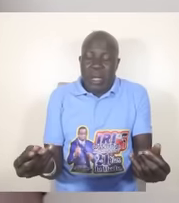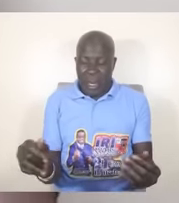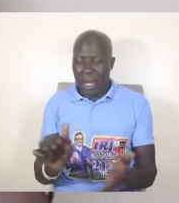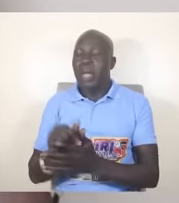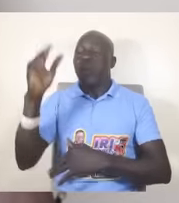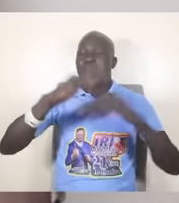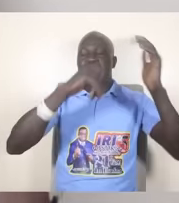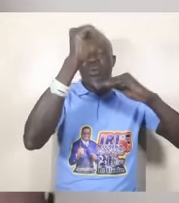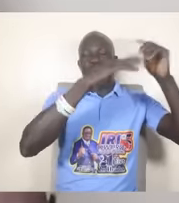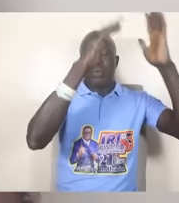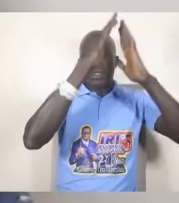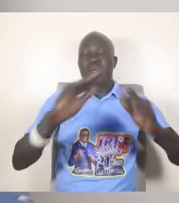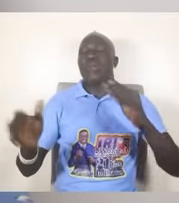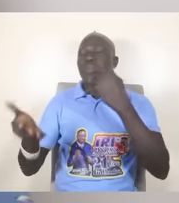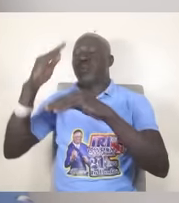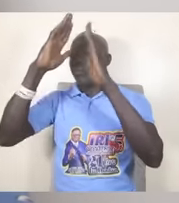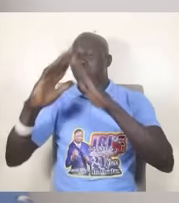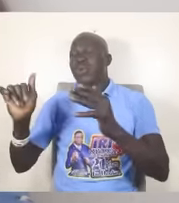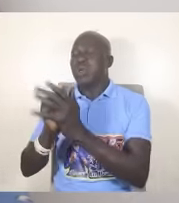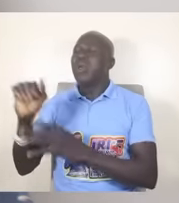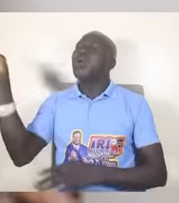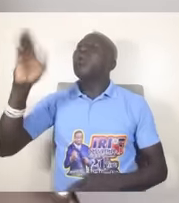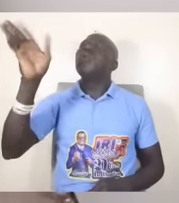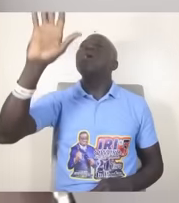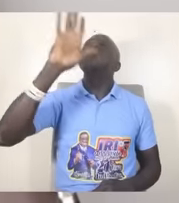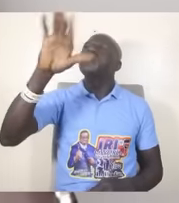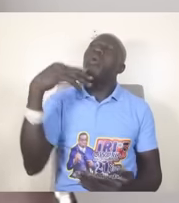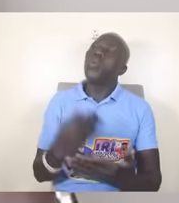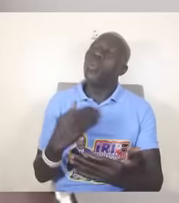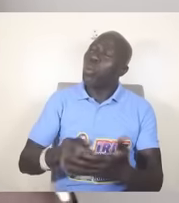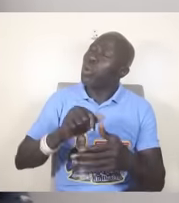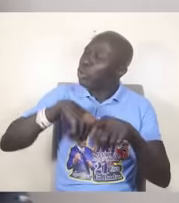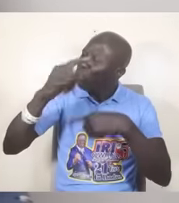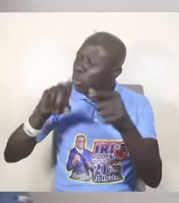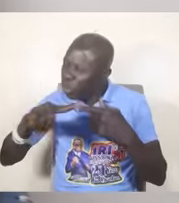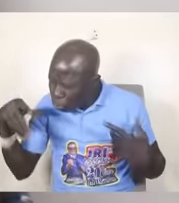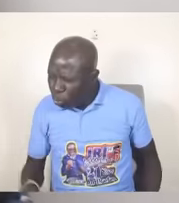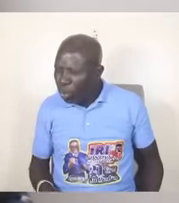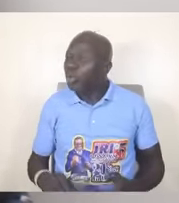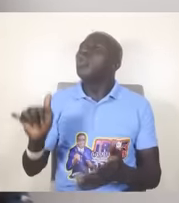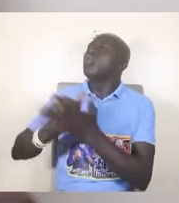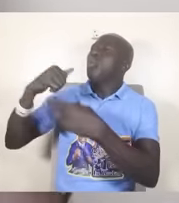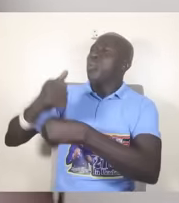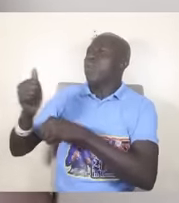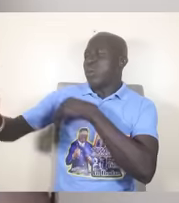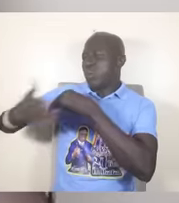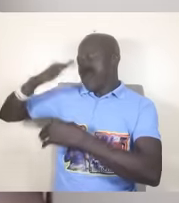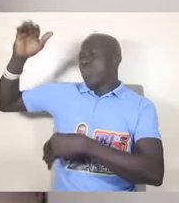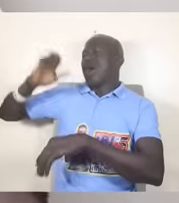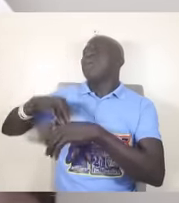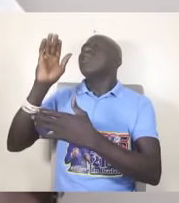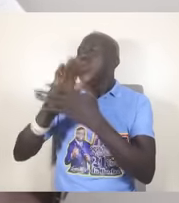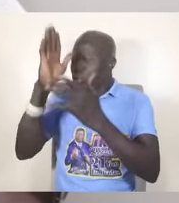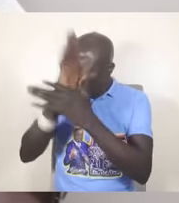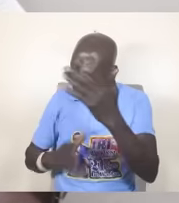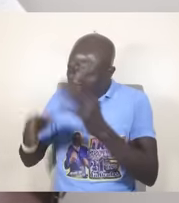Any quality quality. The one that builders have built. Ibo wo lo wo ti en wo. Where is your money going to? To fi dero eyin. For you to be back. Ti awon kan fi